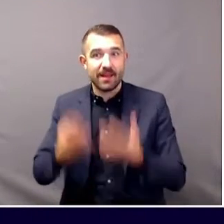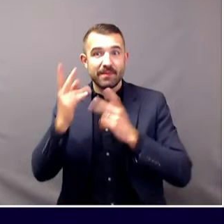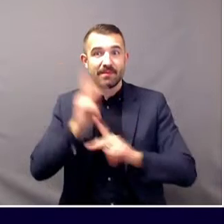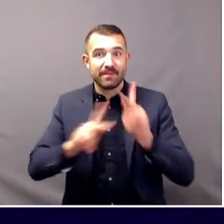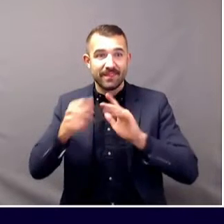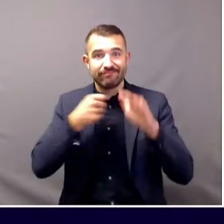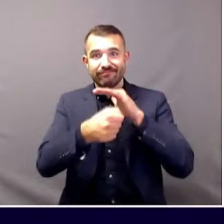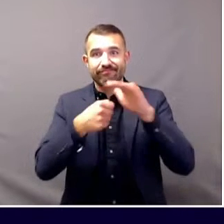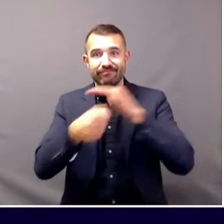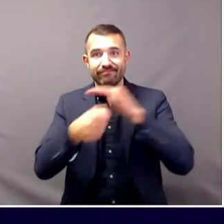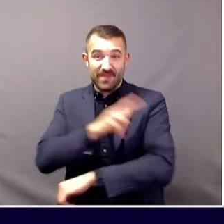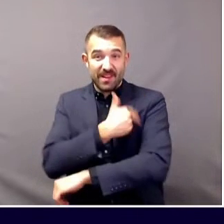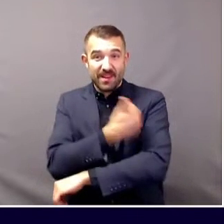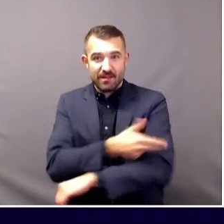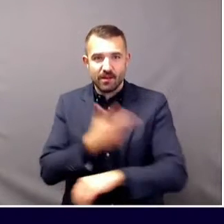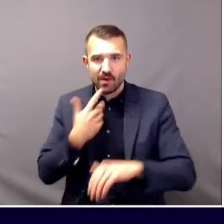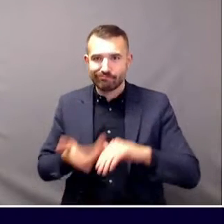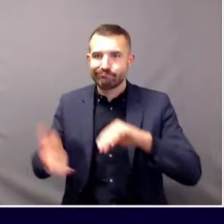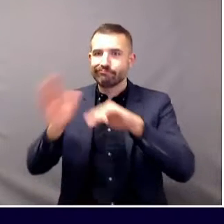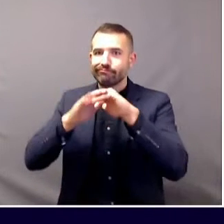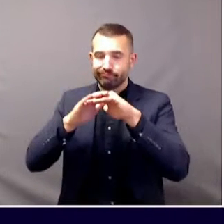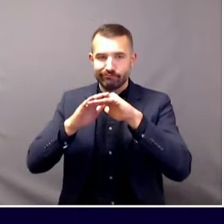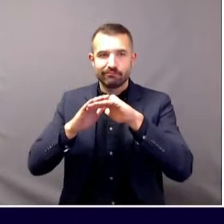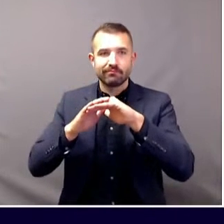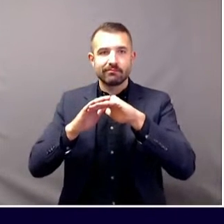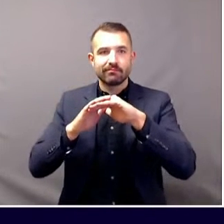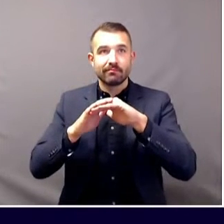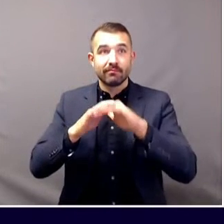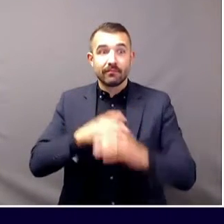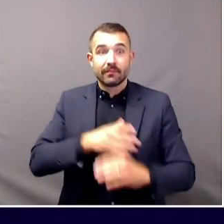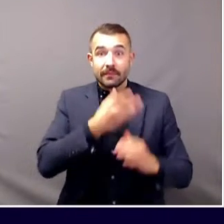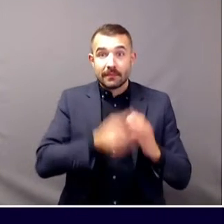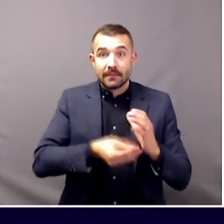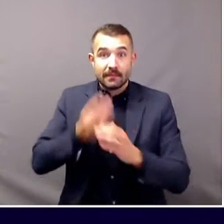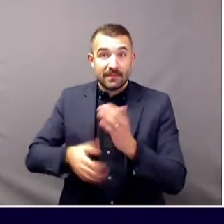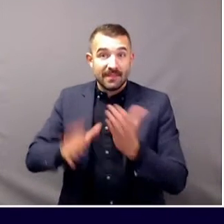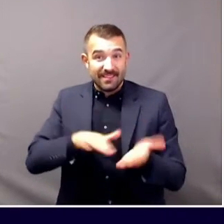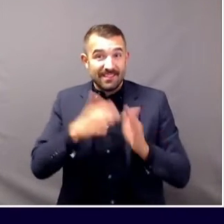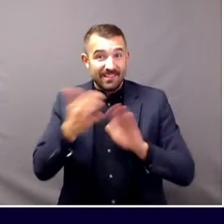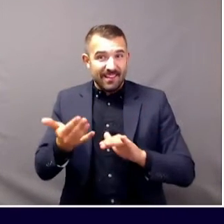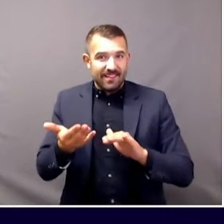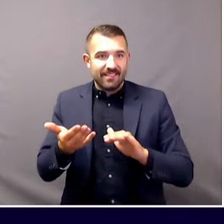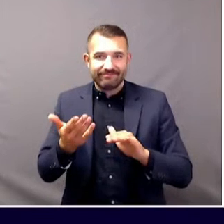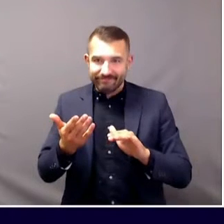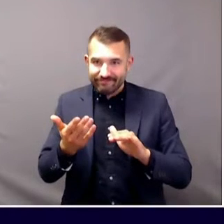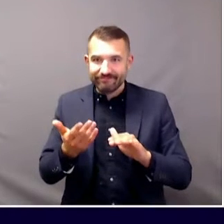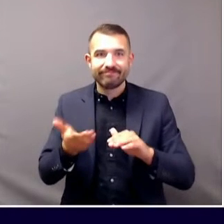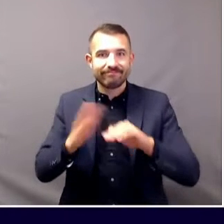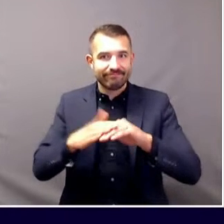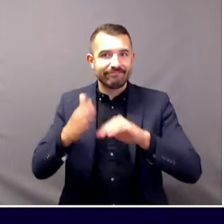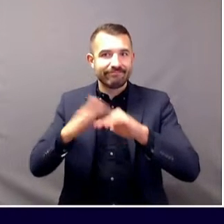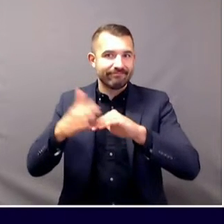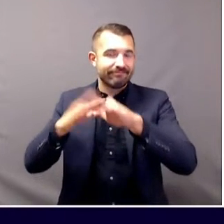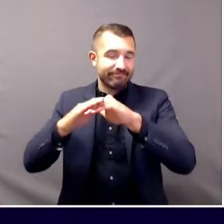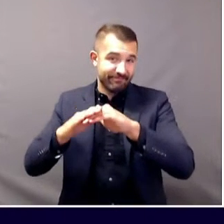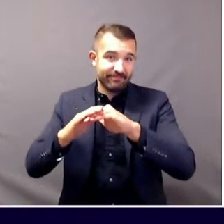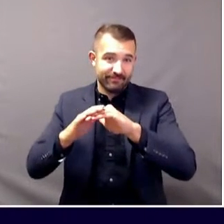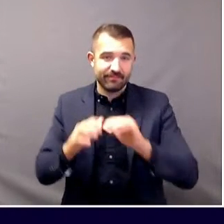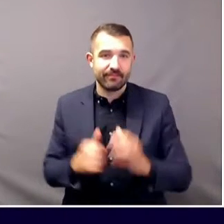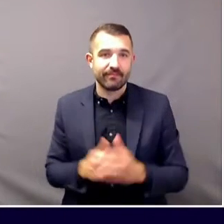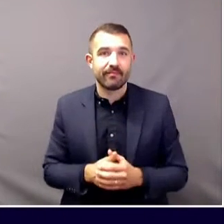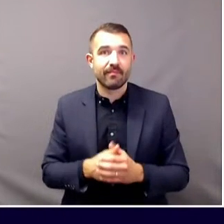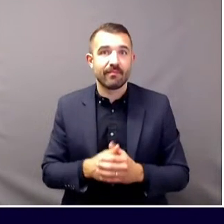increasing deaths. What we have feared for so long that may be coming as the weather changes and as folks change